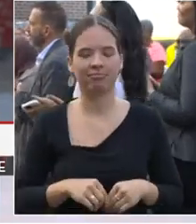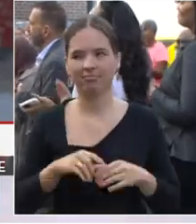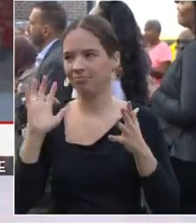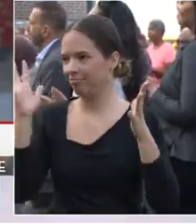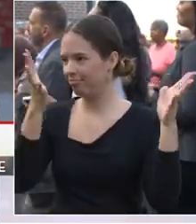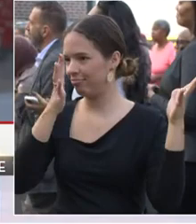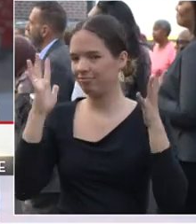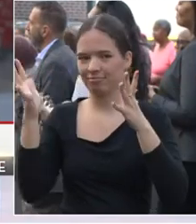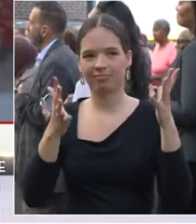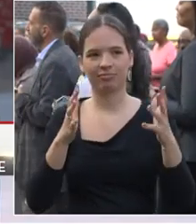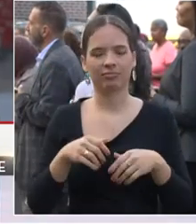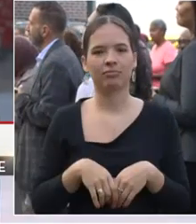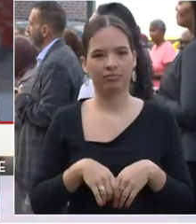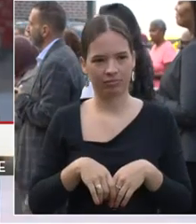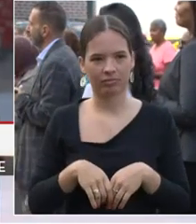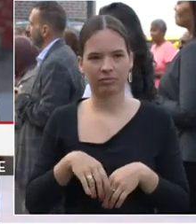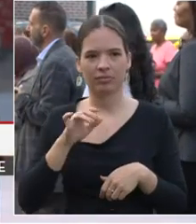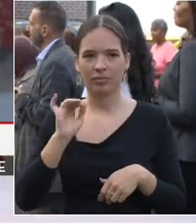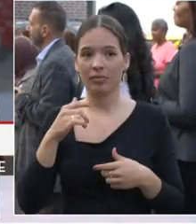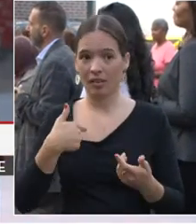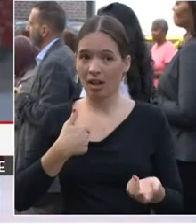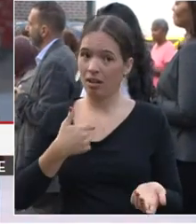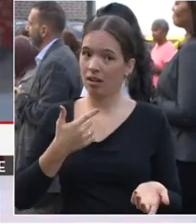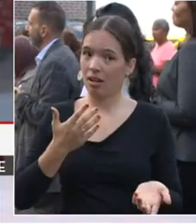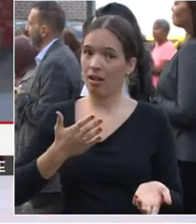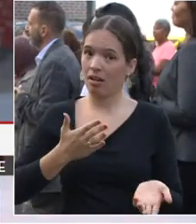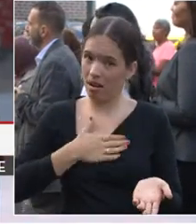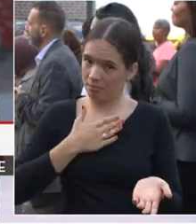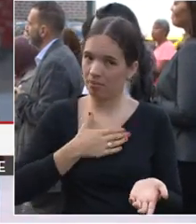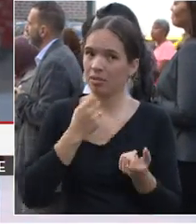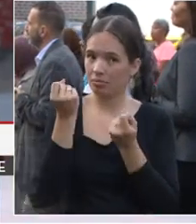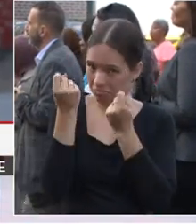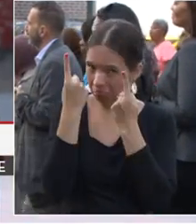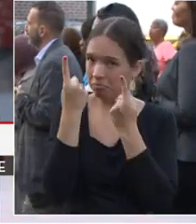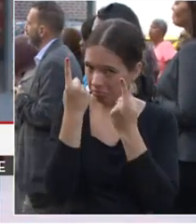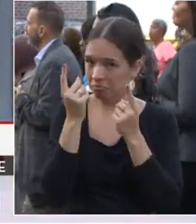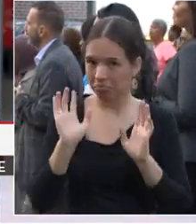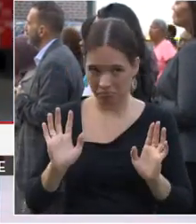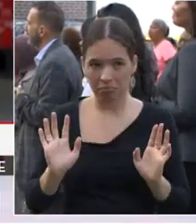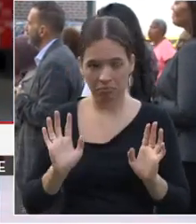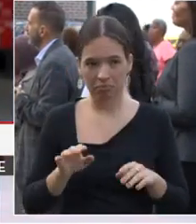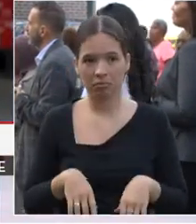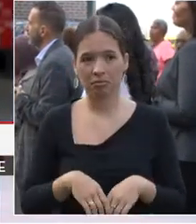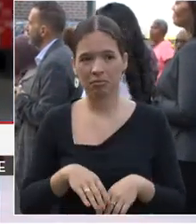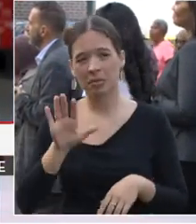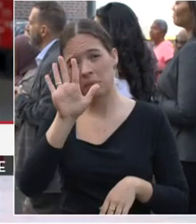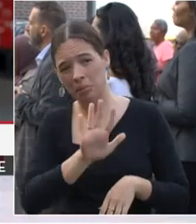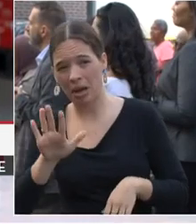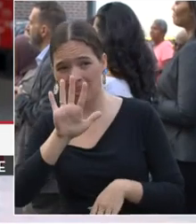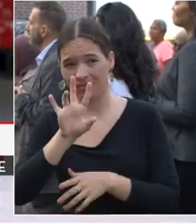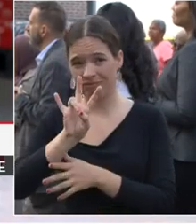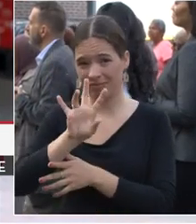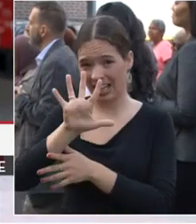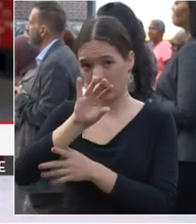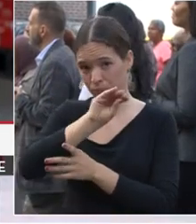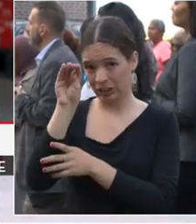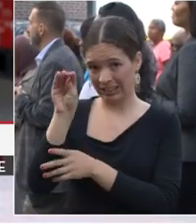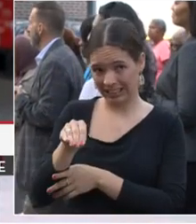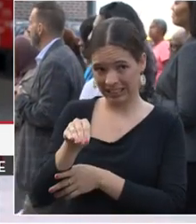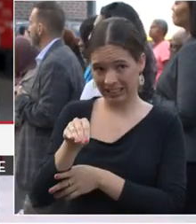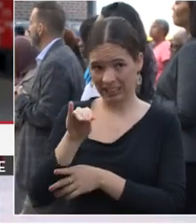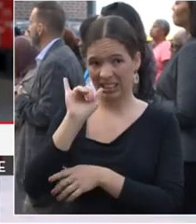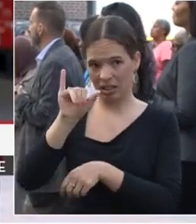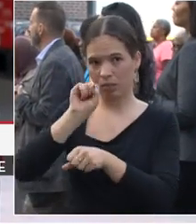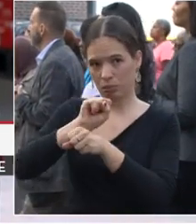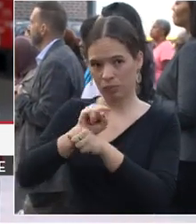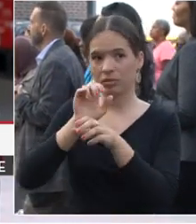And it is my understanding that about 75% or more of those